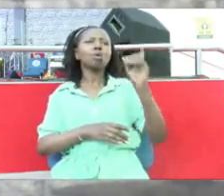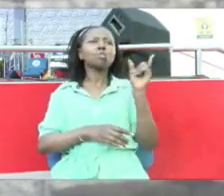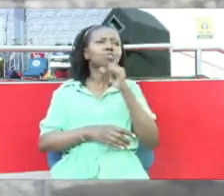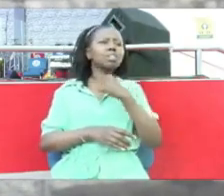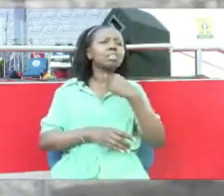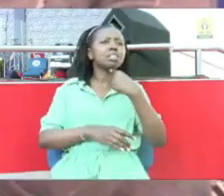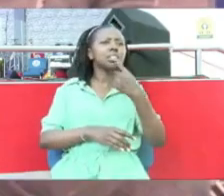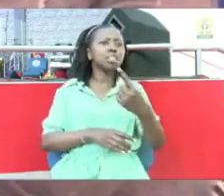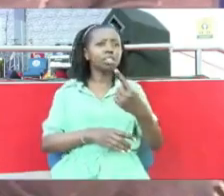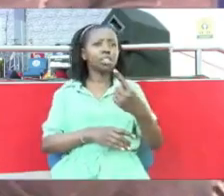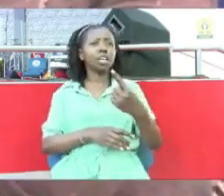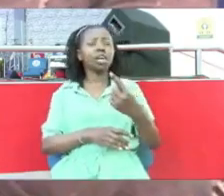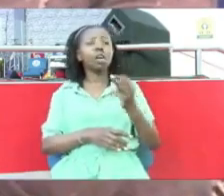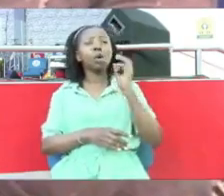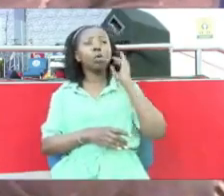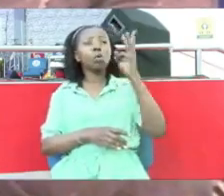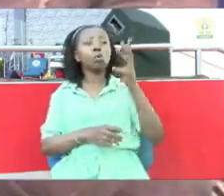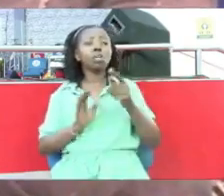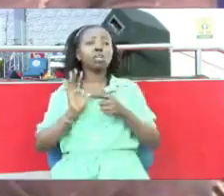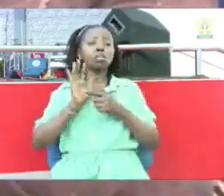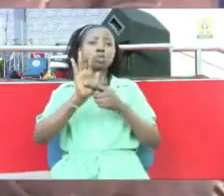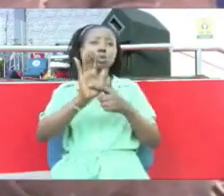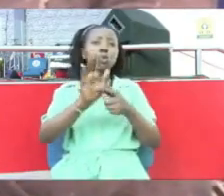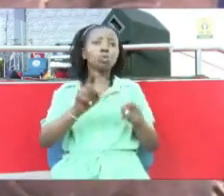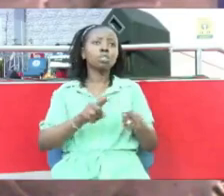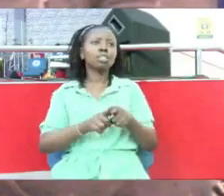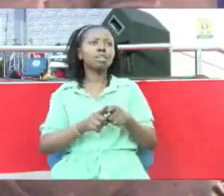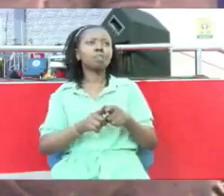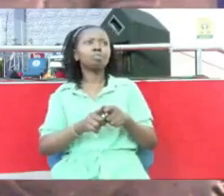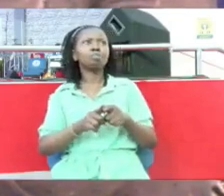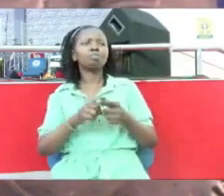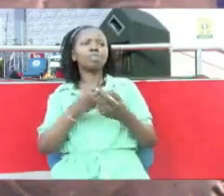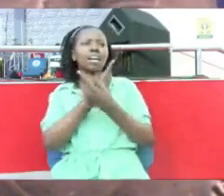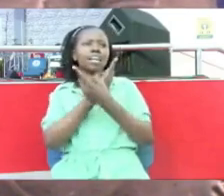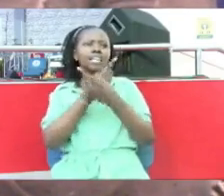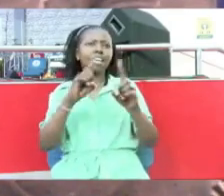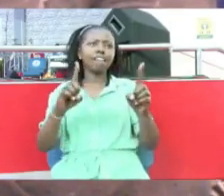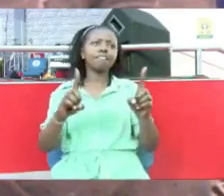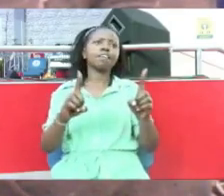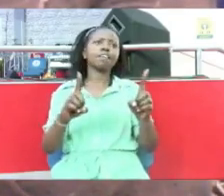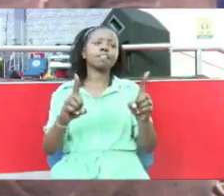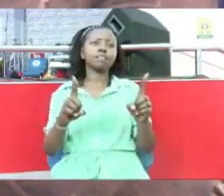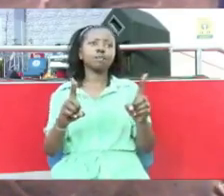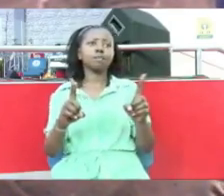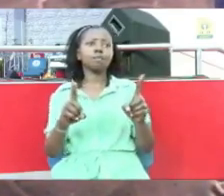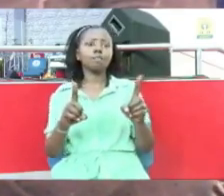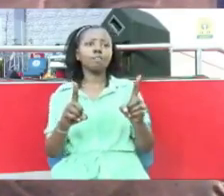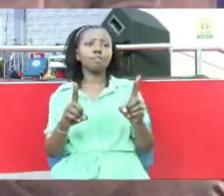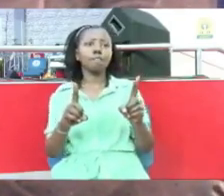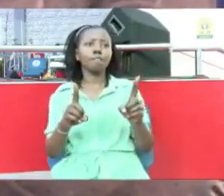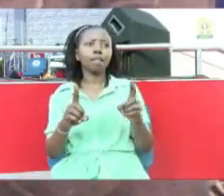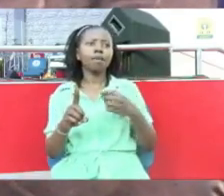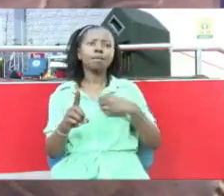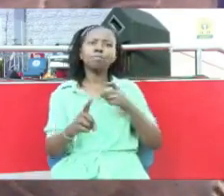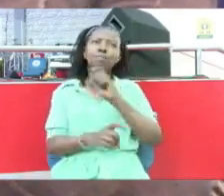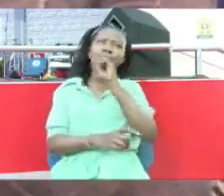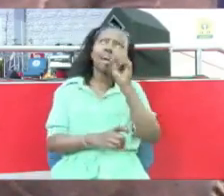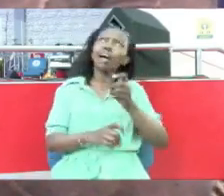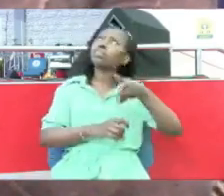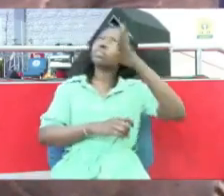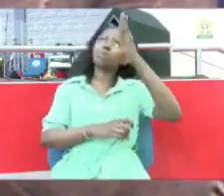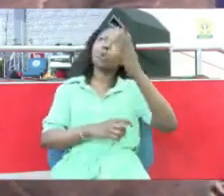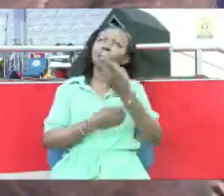that he is bringing forth a revival. Kwa sababu Mungu ashasema ya kwamba analeta ufufuo. And you know, I've been asking him, what kind